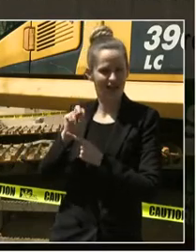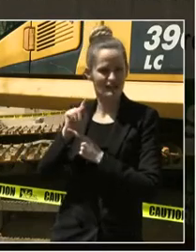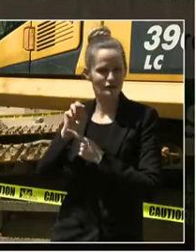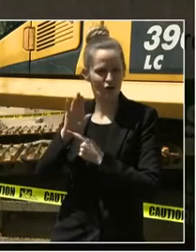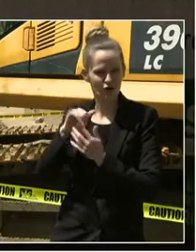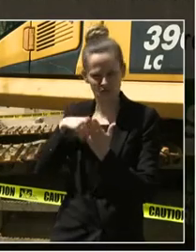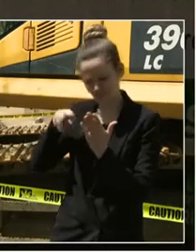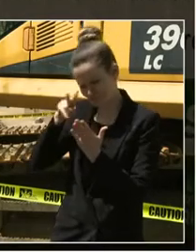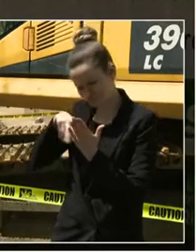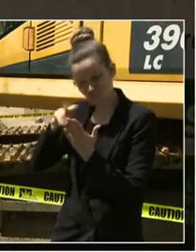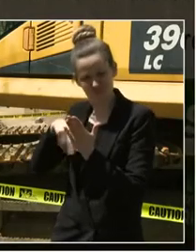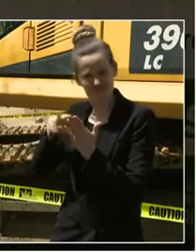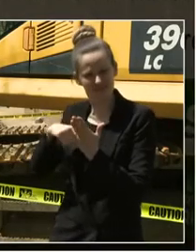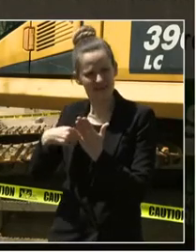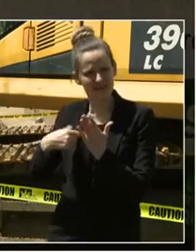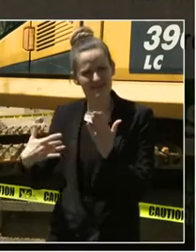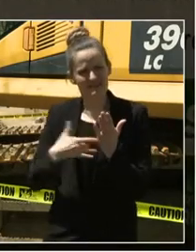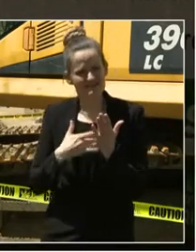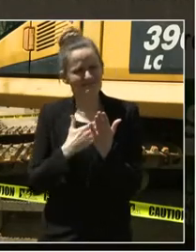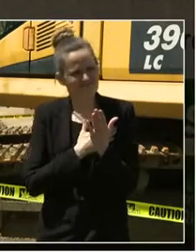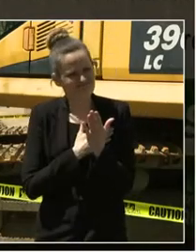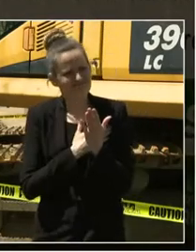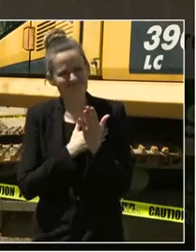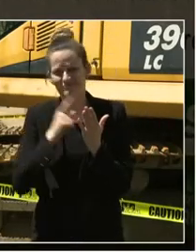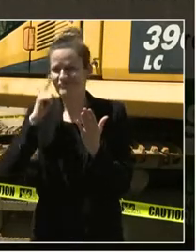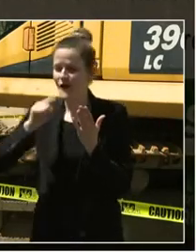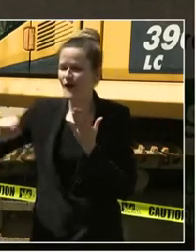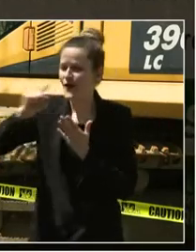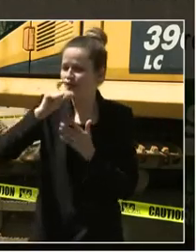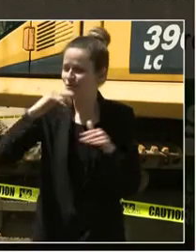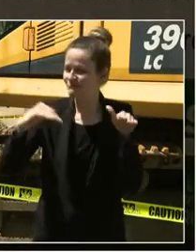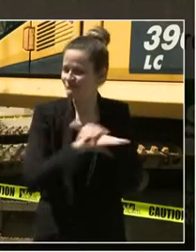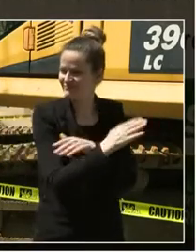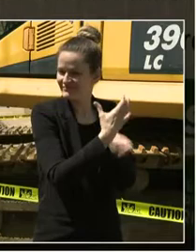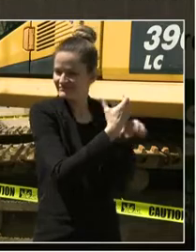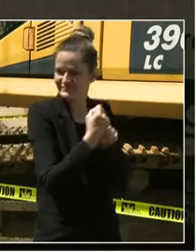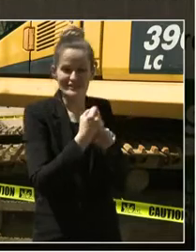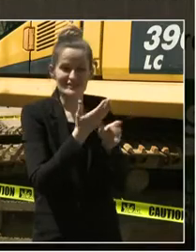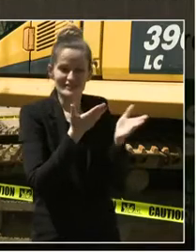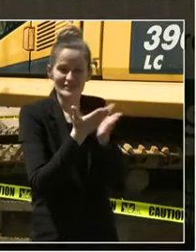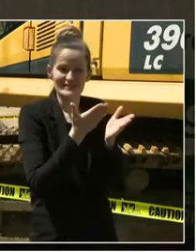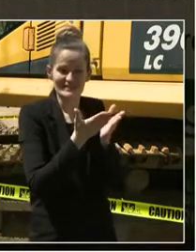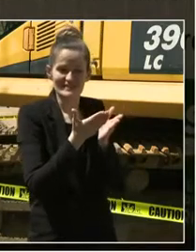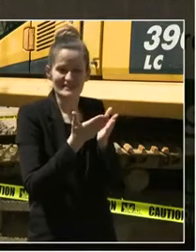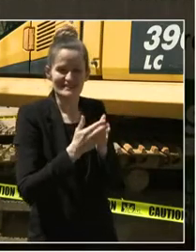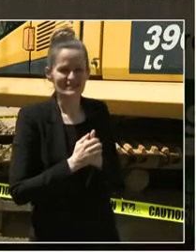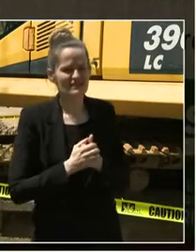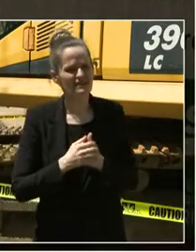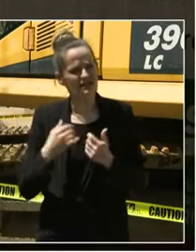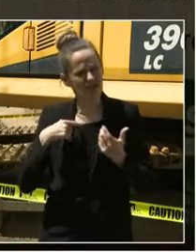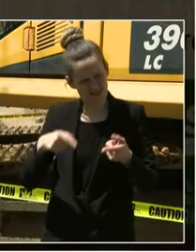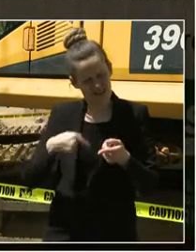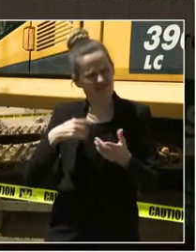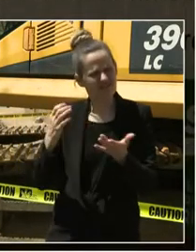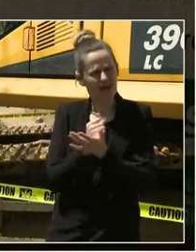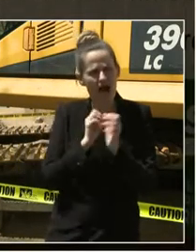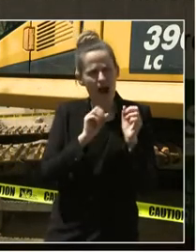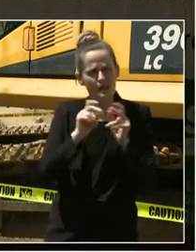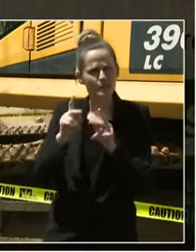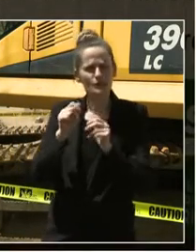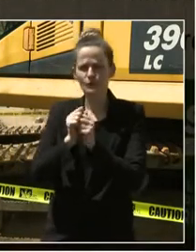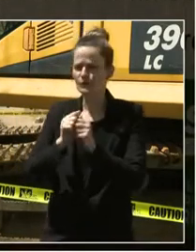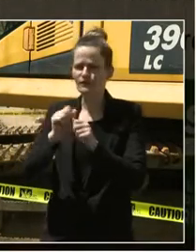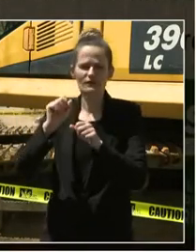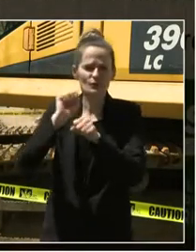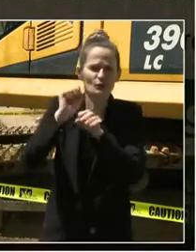these services. I had an opportunity to work with former residents of Forest Haven. And I saw how much they enjoyed